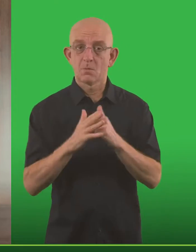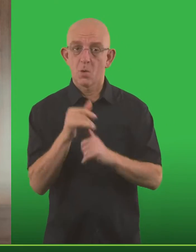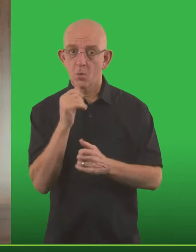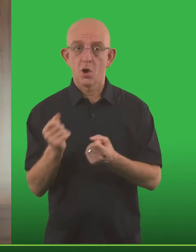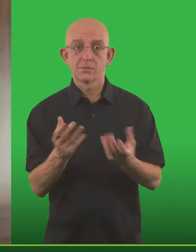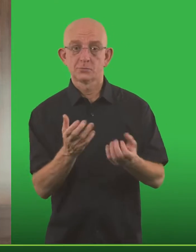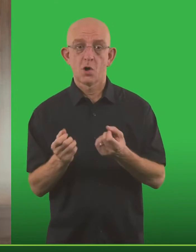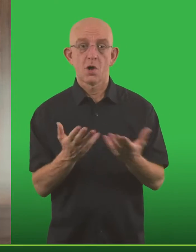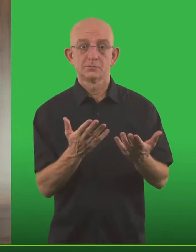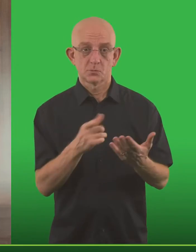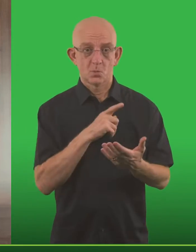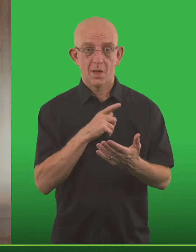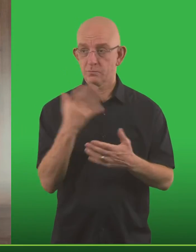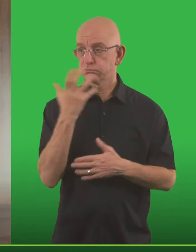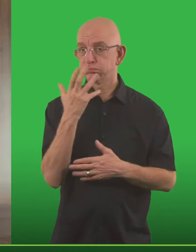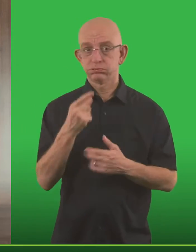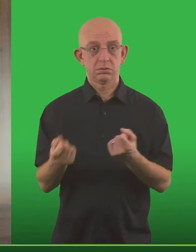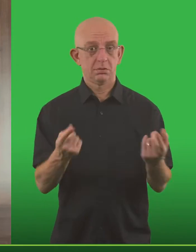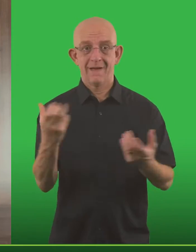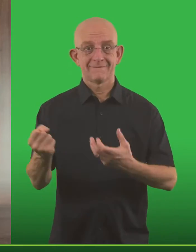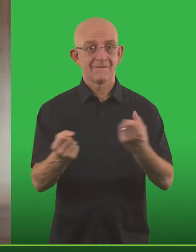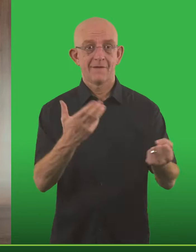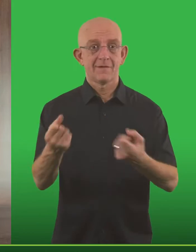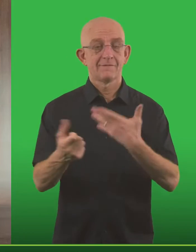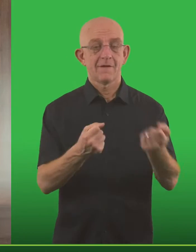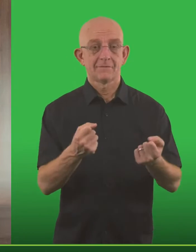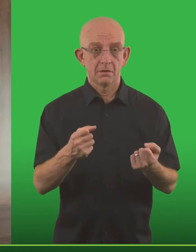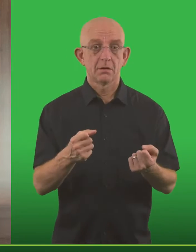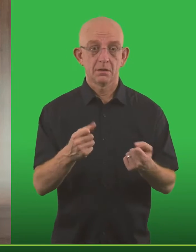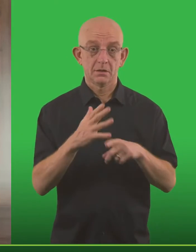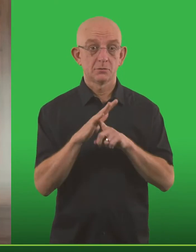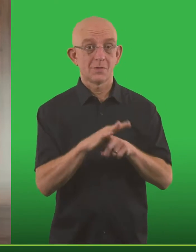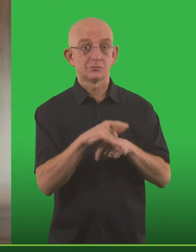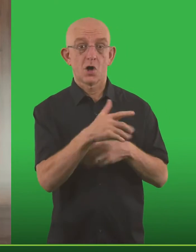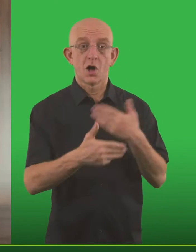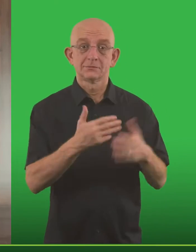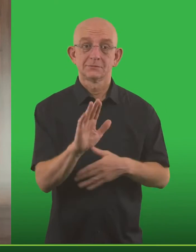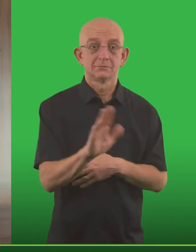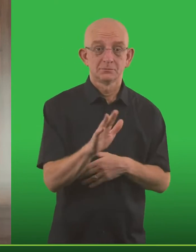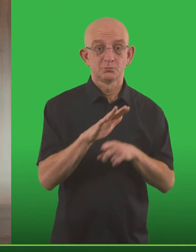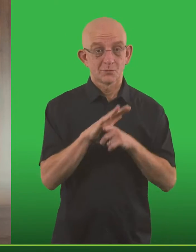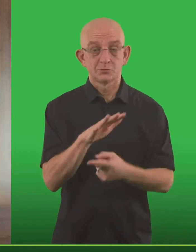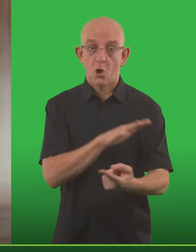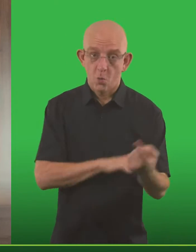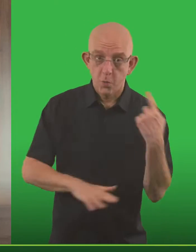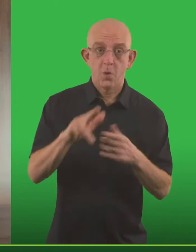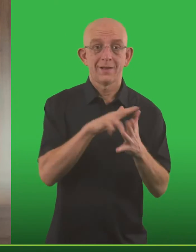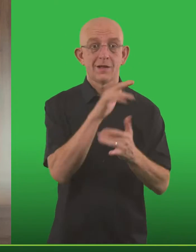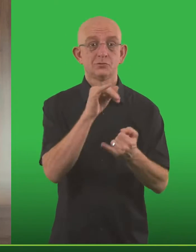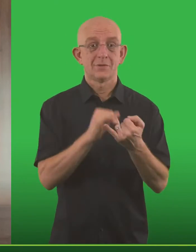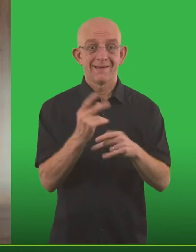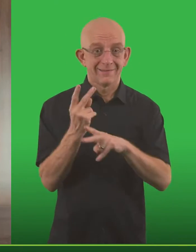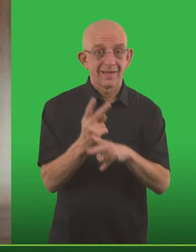up and up. So we're going to see more hospitalisation because the number of cases is going up at an exponential rate. It's not just pressure in